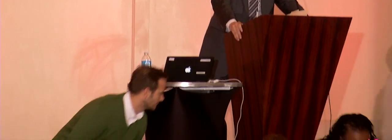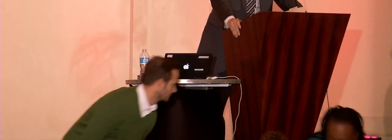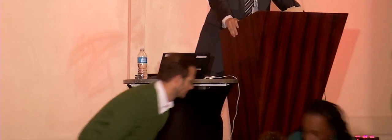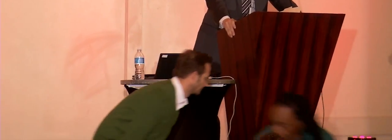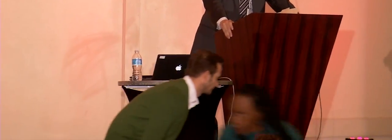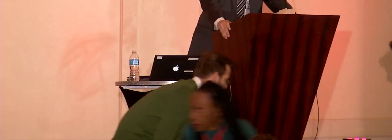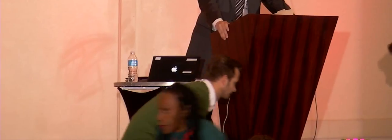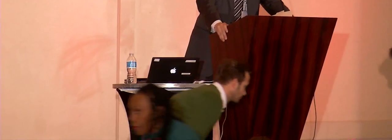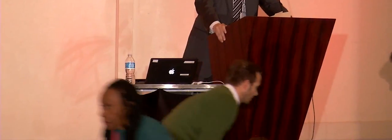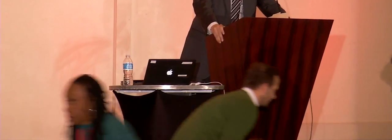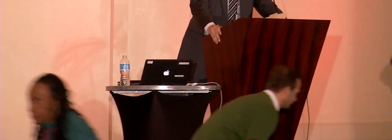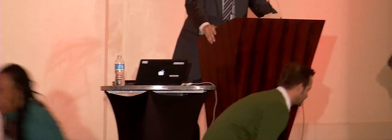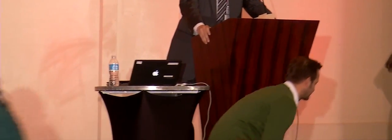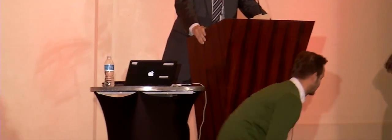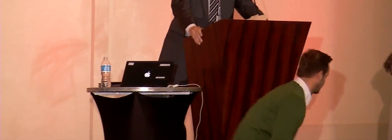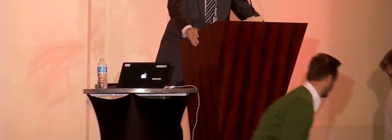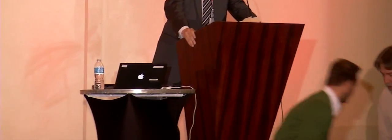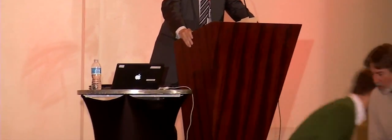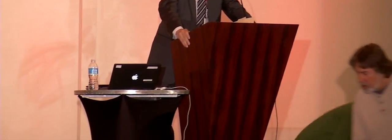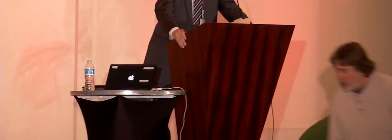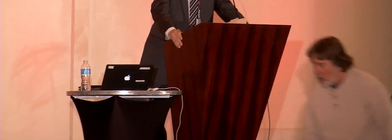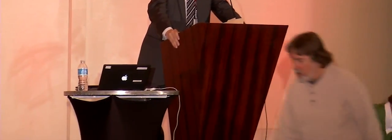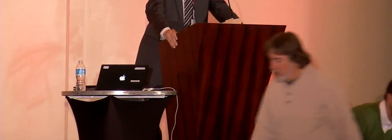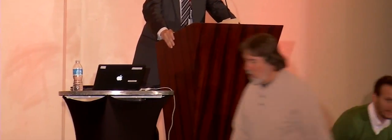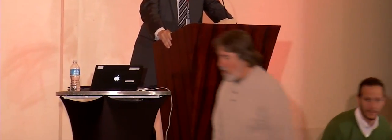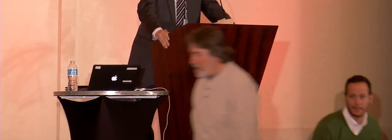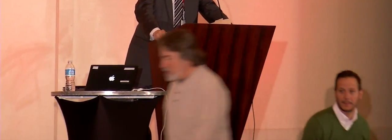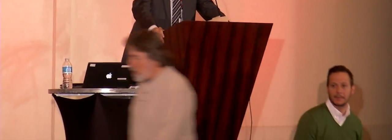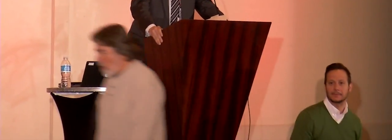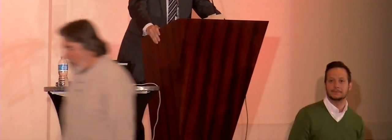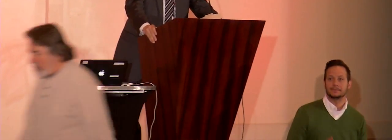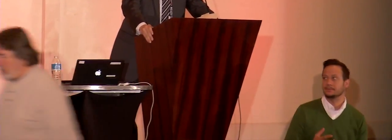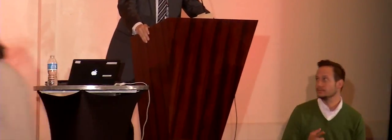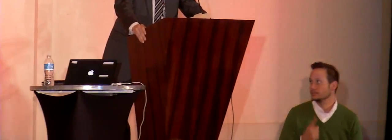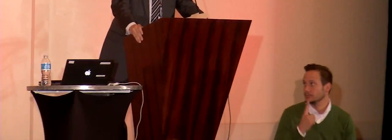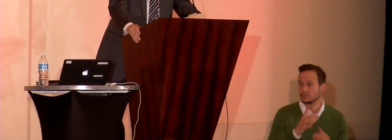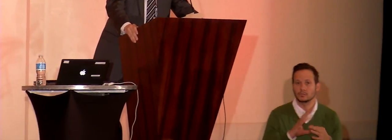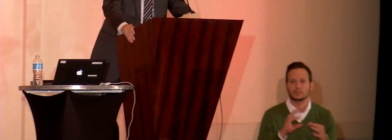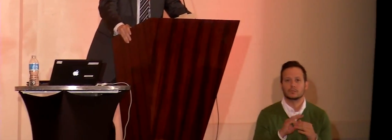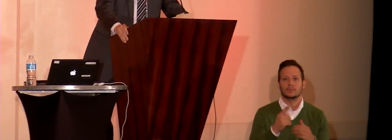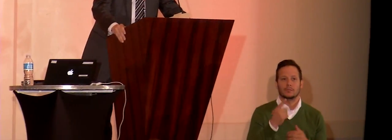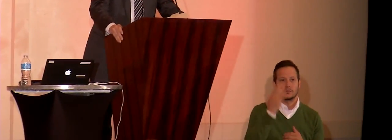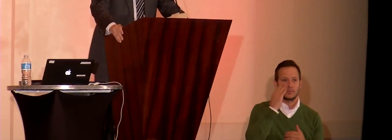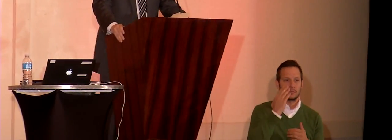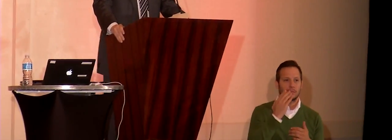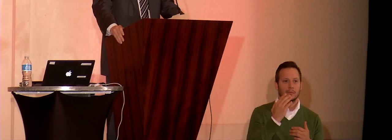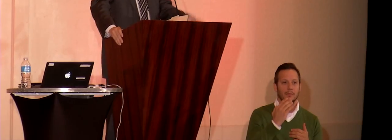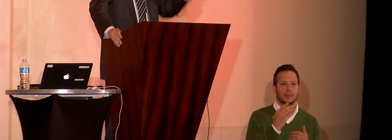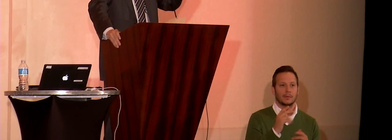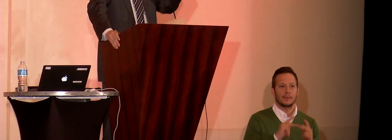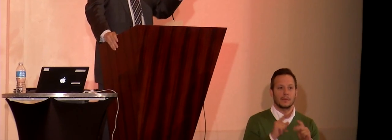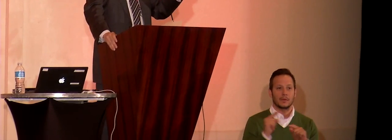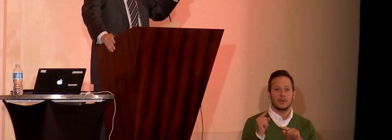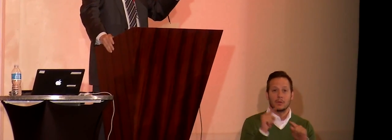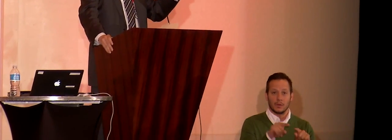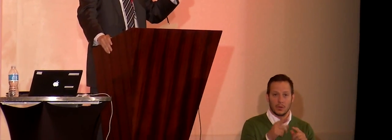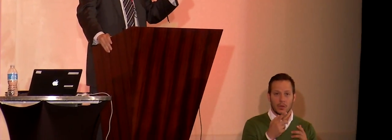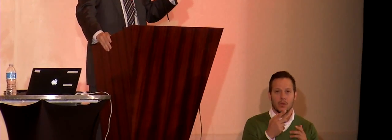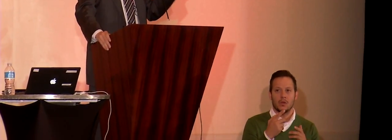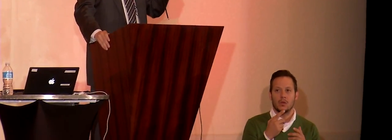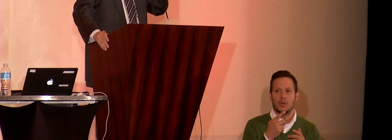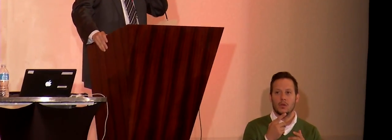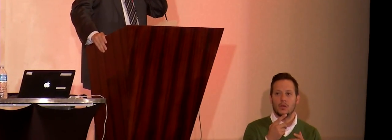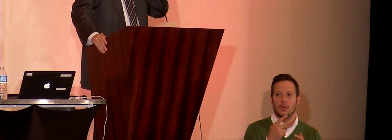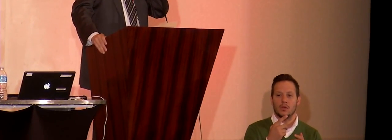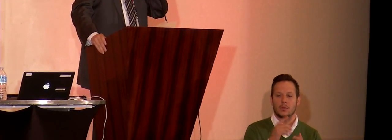national conferences trying to figure out what is the secret gay agenda for America. They found out what it